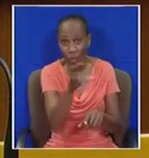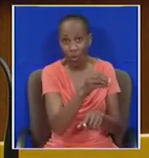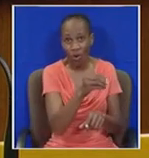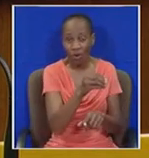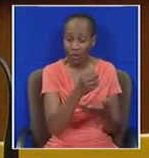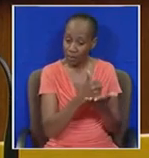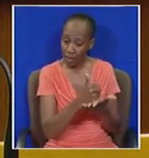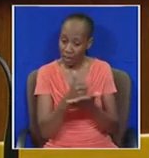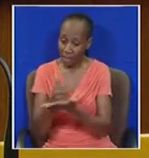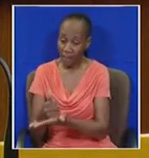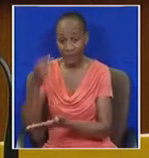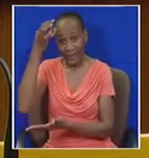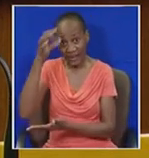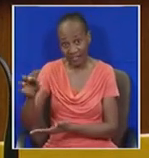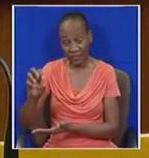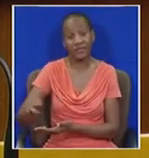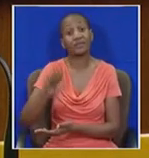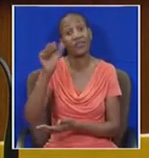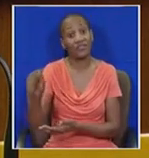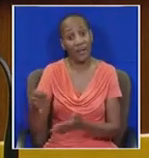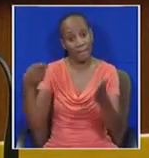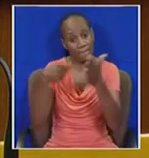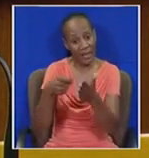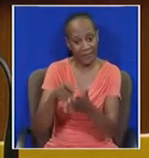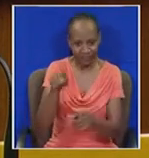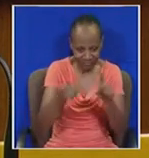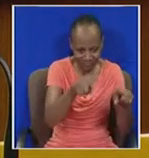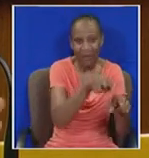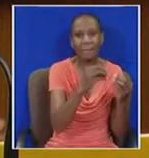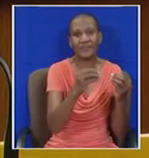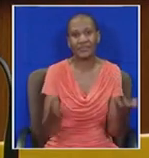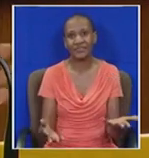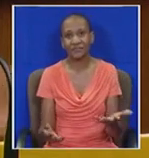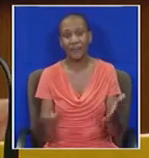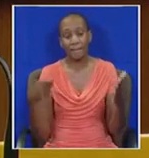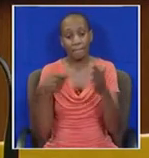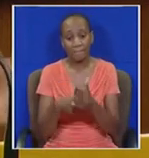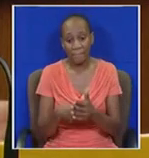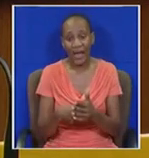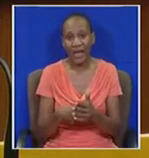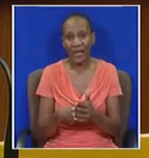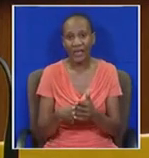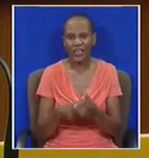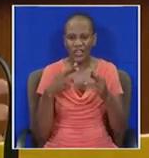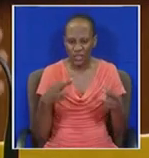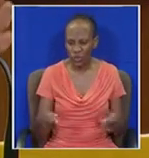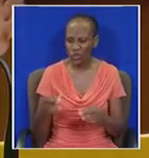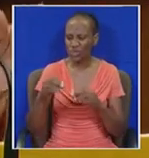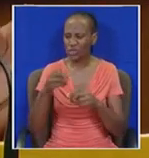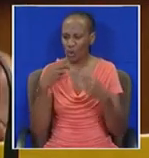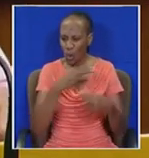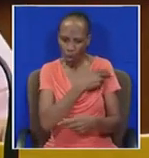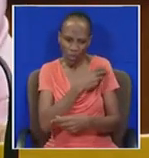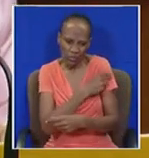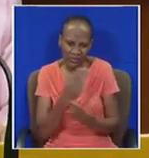that the South African government buys the most of. It buys the bedding and clothing for hospitals, uniforms and shoes